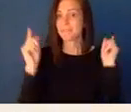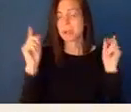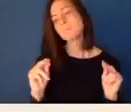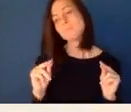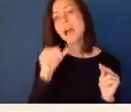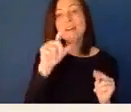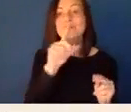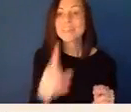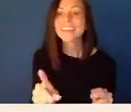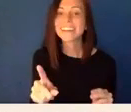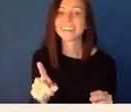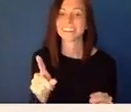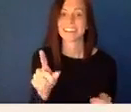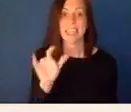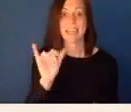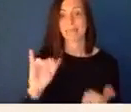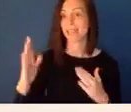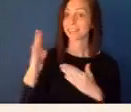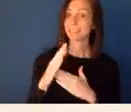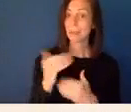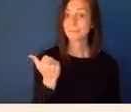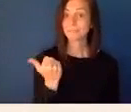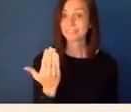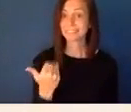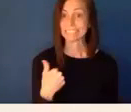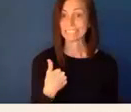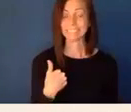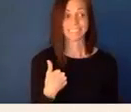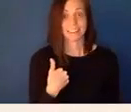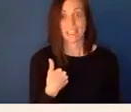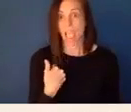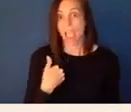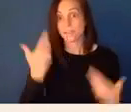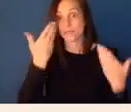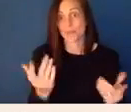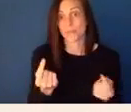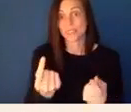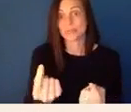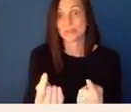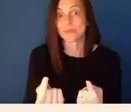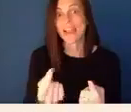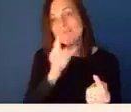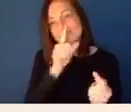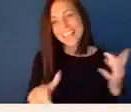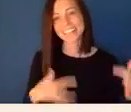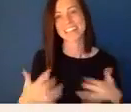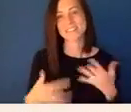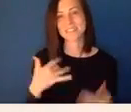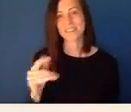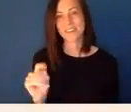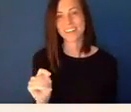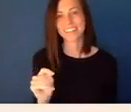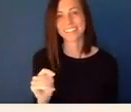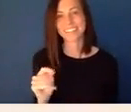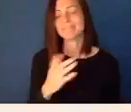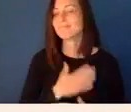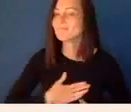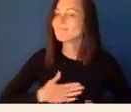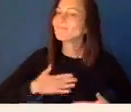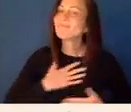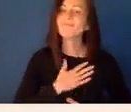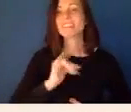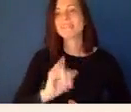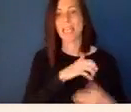top 15, not really knowing what I was doing, and just really enjoyed it. So from there, I found a pageant that